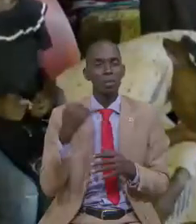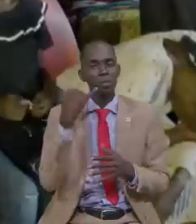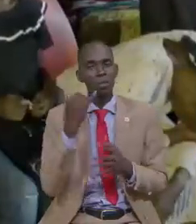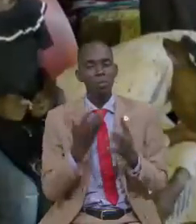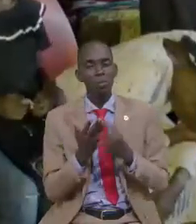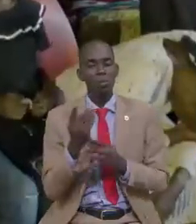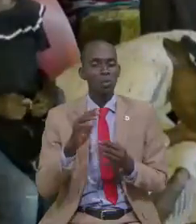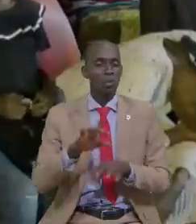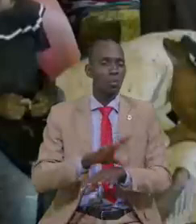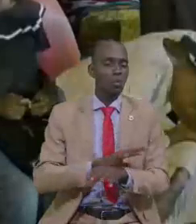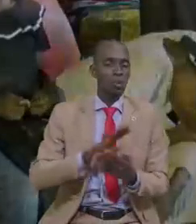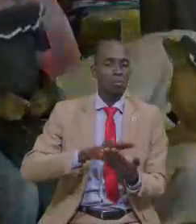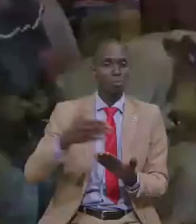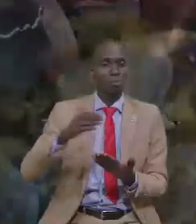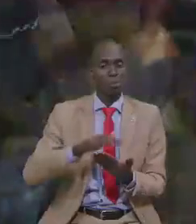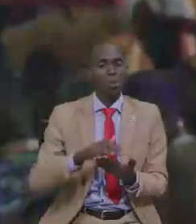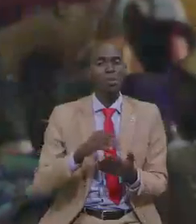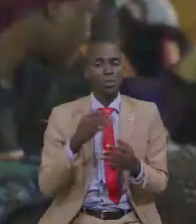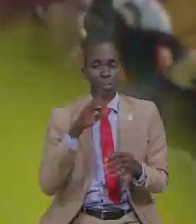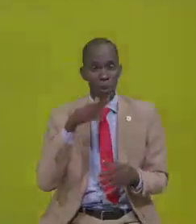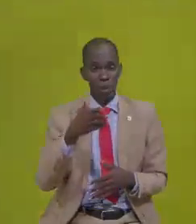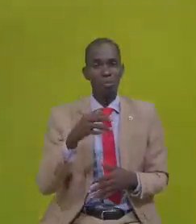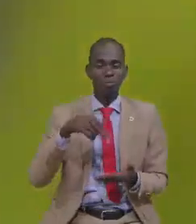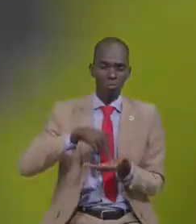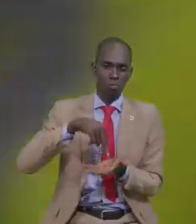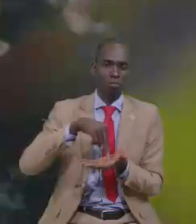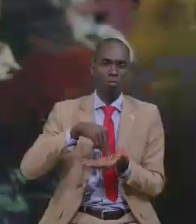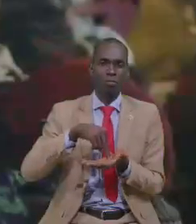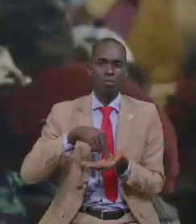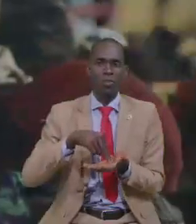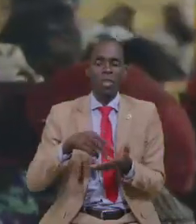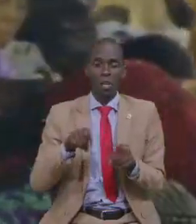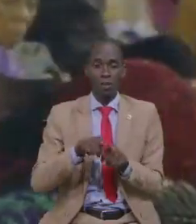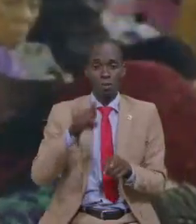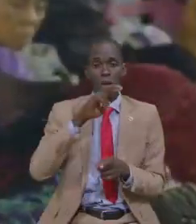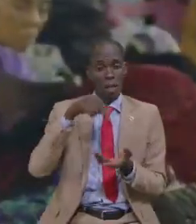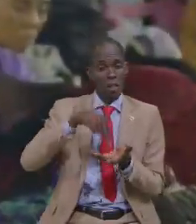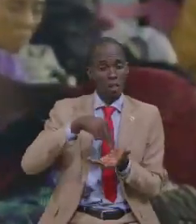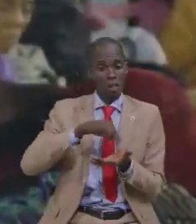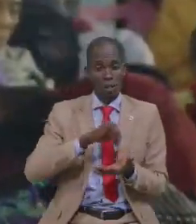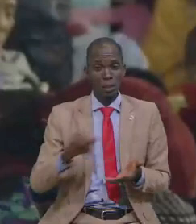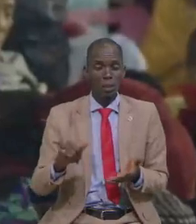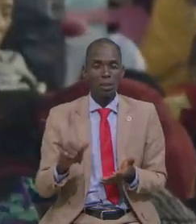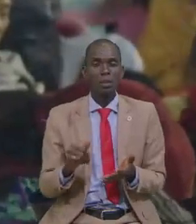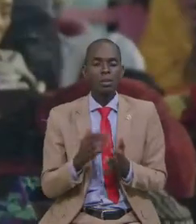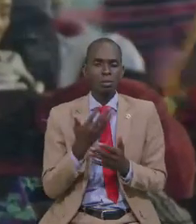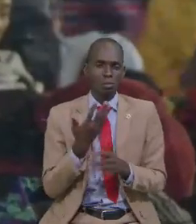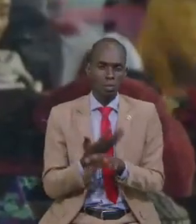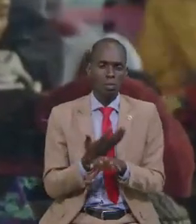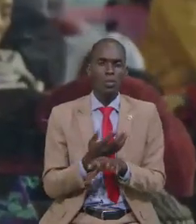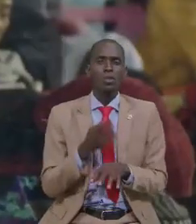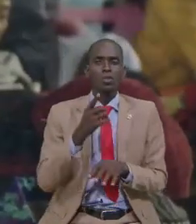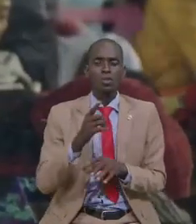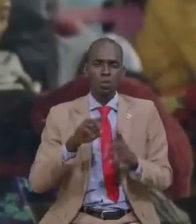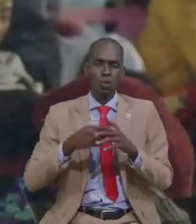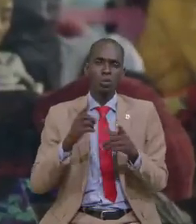I. That's right. My brother, dear, my sister, dear, just stand up. And you're indicating that you want